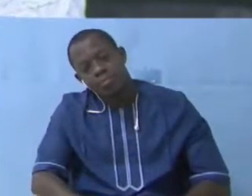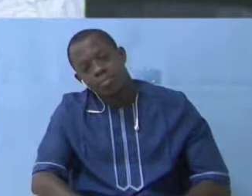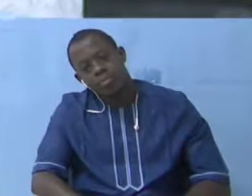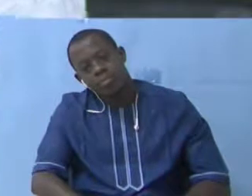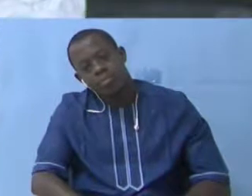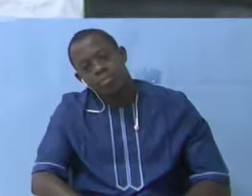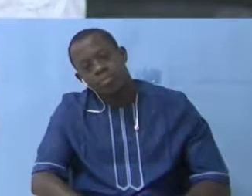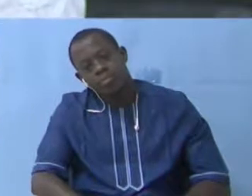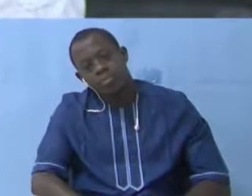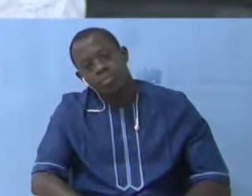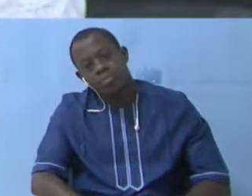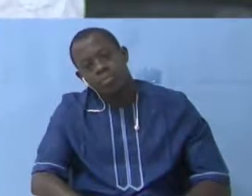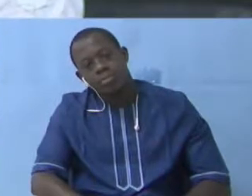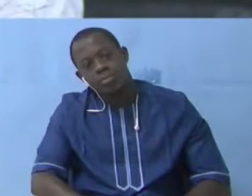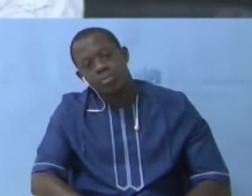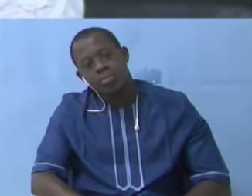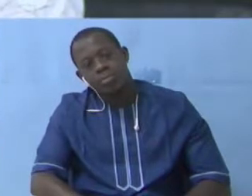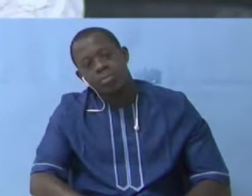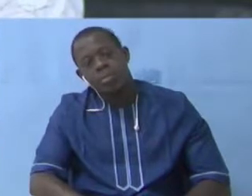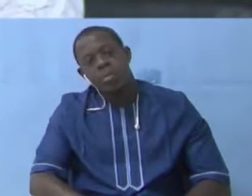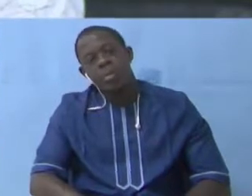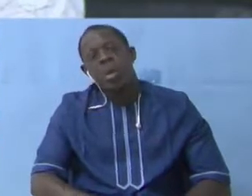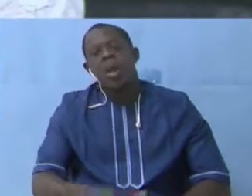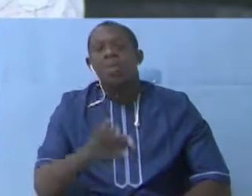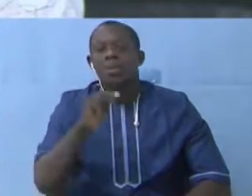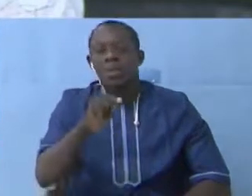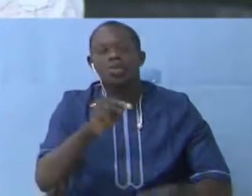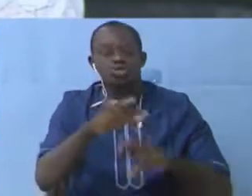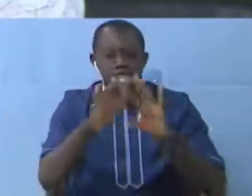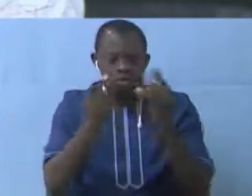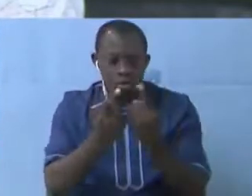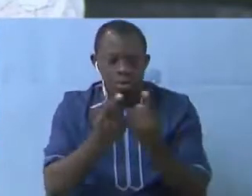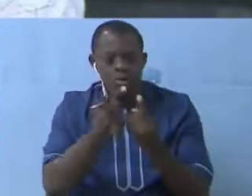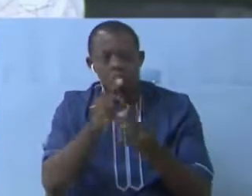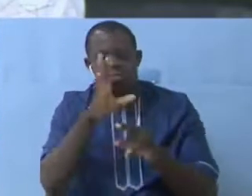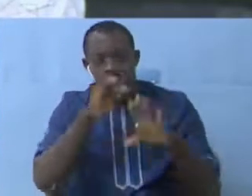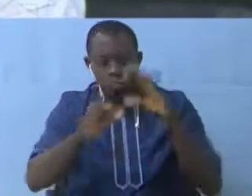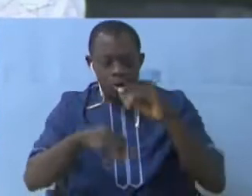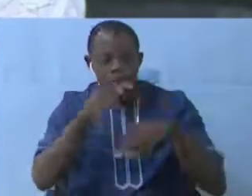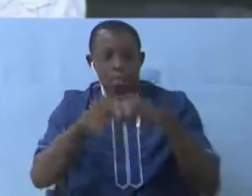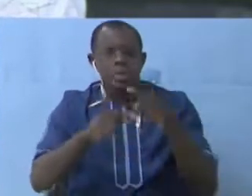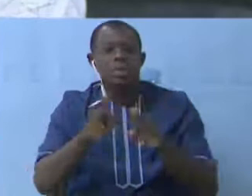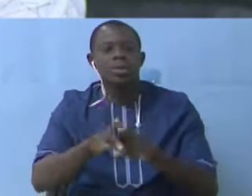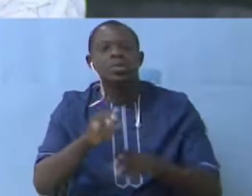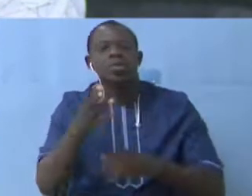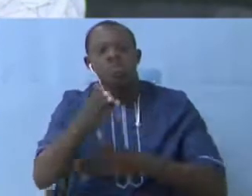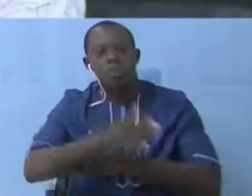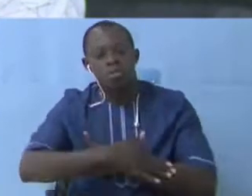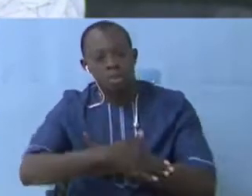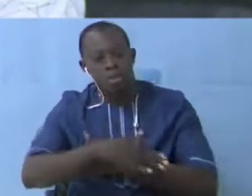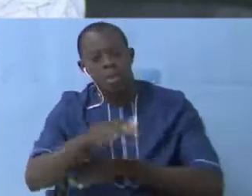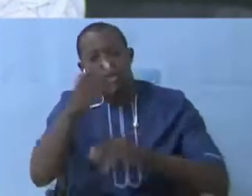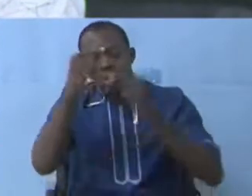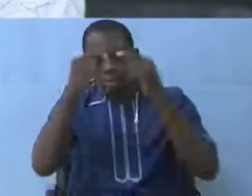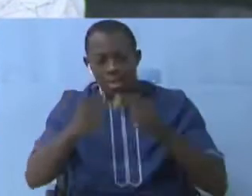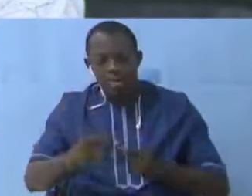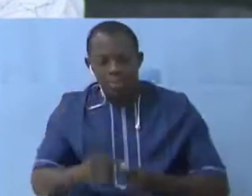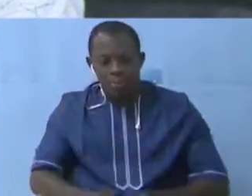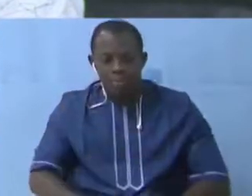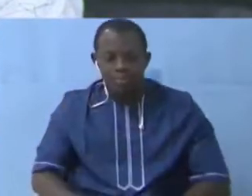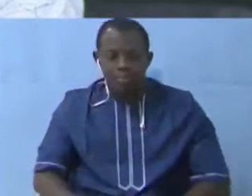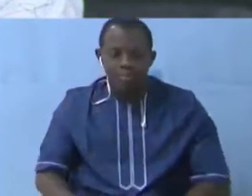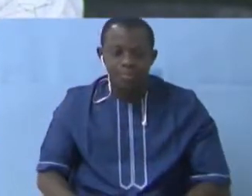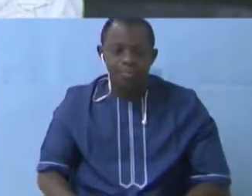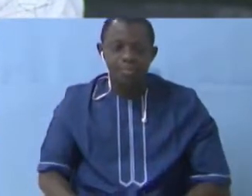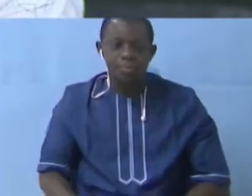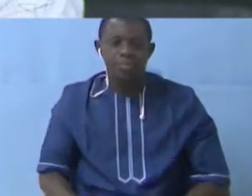is something that you can deliberate on in your closing remarks. te xëj na loolu sax mun nga koo boole ci kàddu yu mujj yi nga fee gaaral. You have